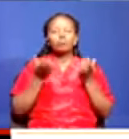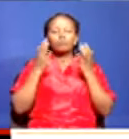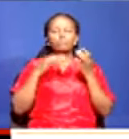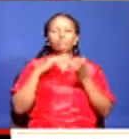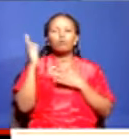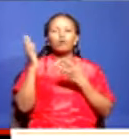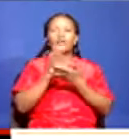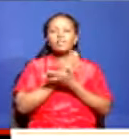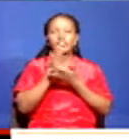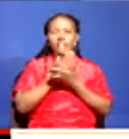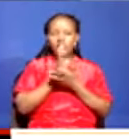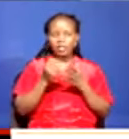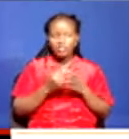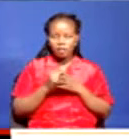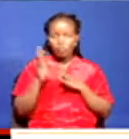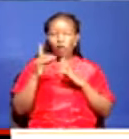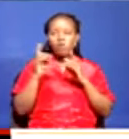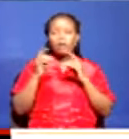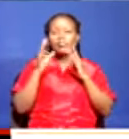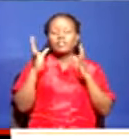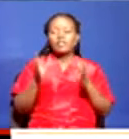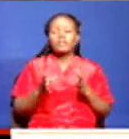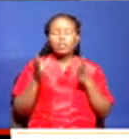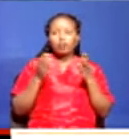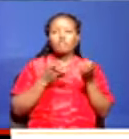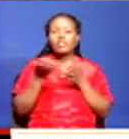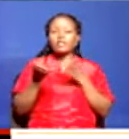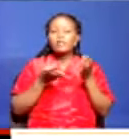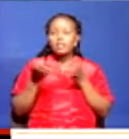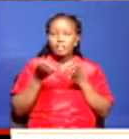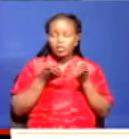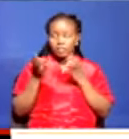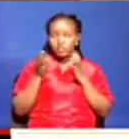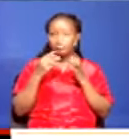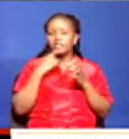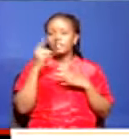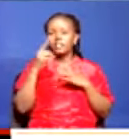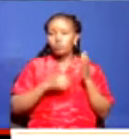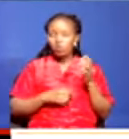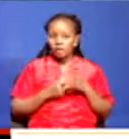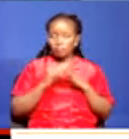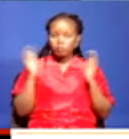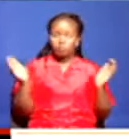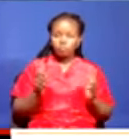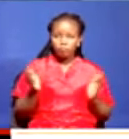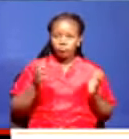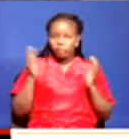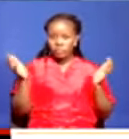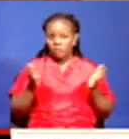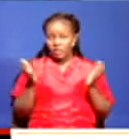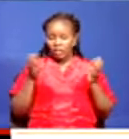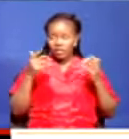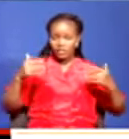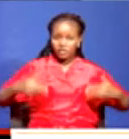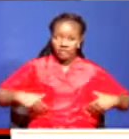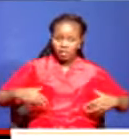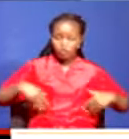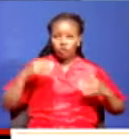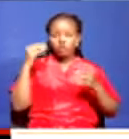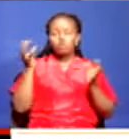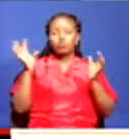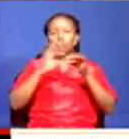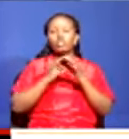Director of International Trade in the State Department of Trade, Oliver Konje, is encouraging the youth to venture into business as a form